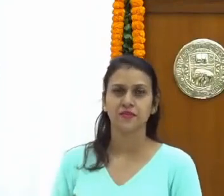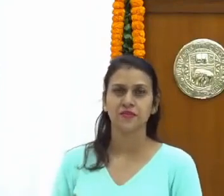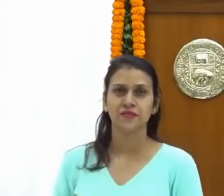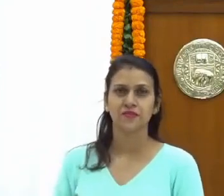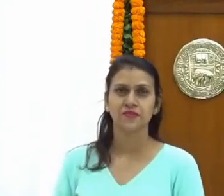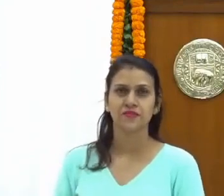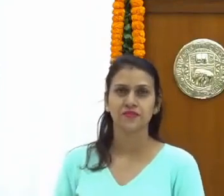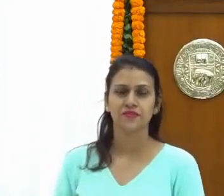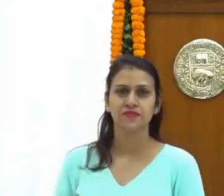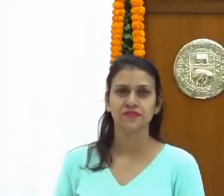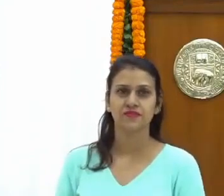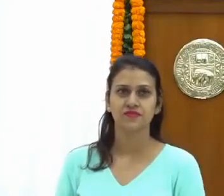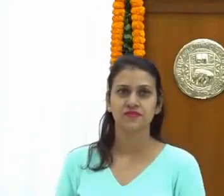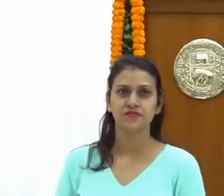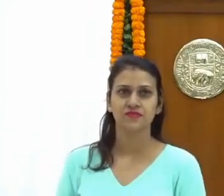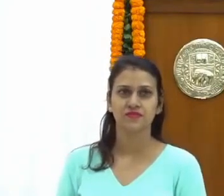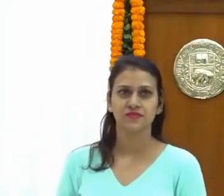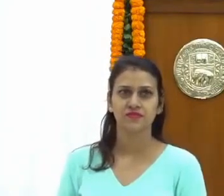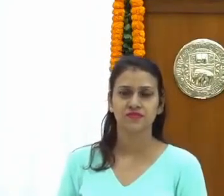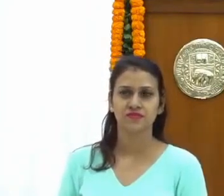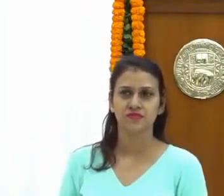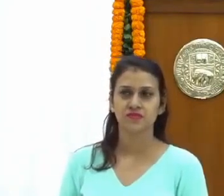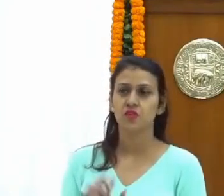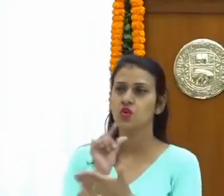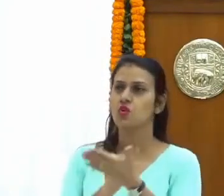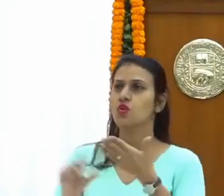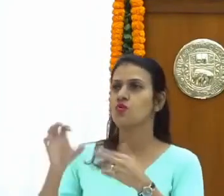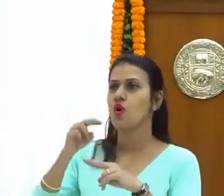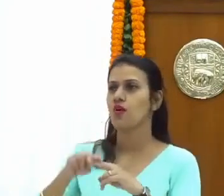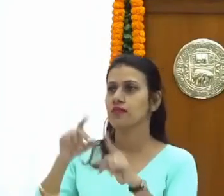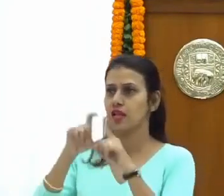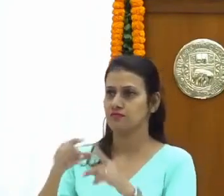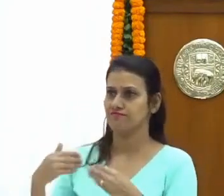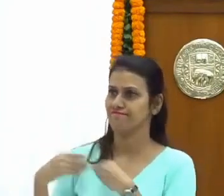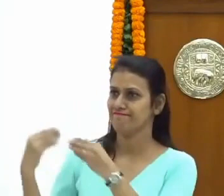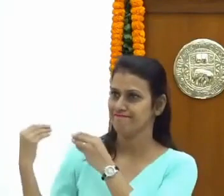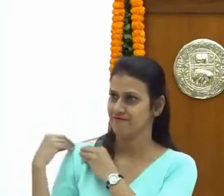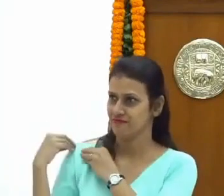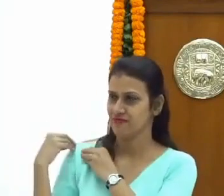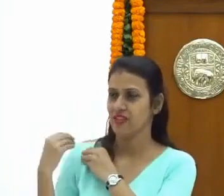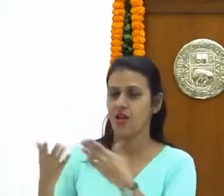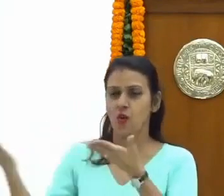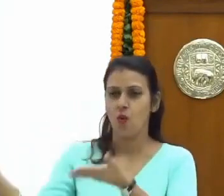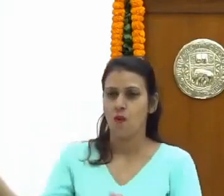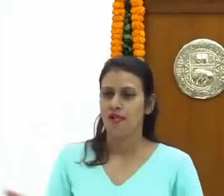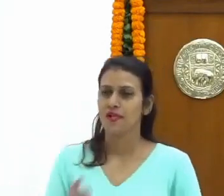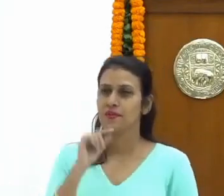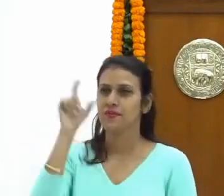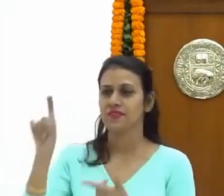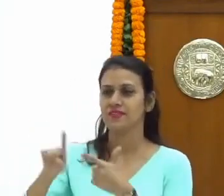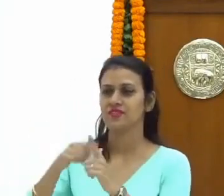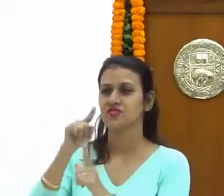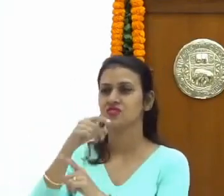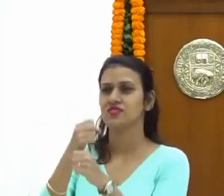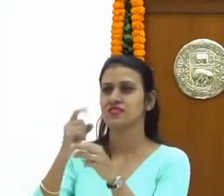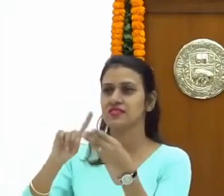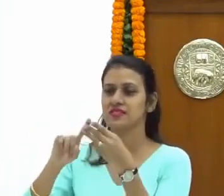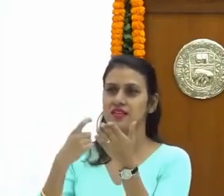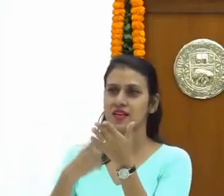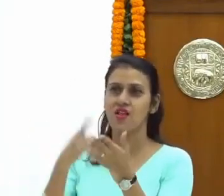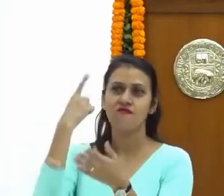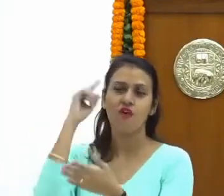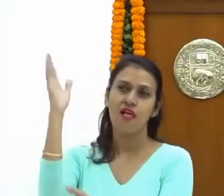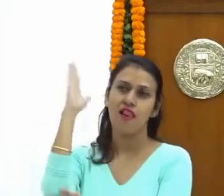On behalf of University of Delhi, I welcome Professor Jigar Mohammed for delivering a lecture